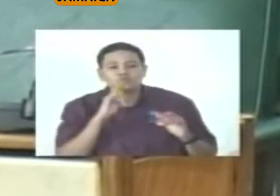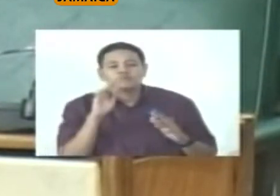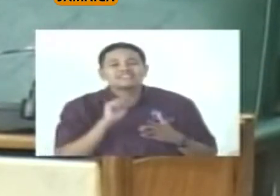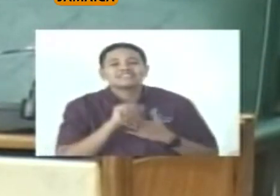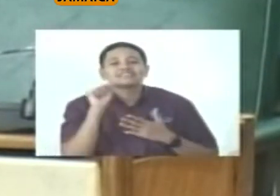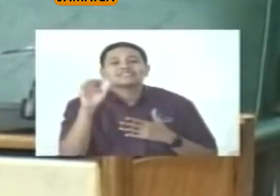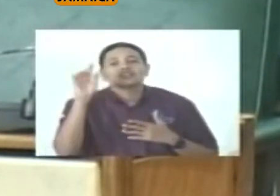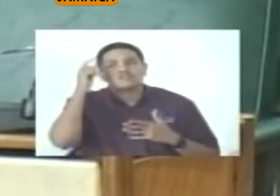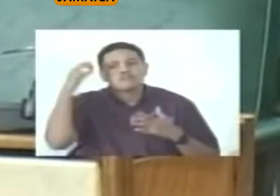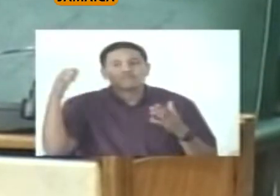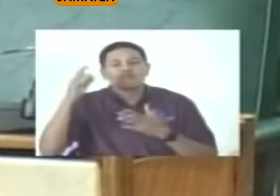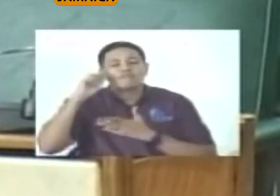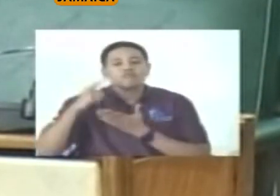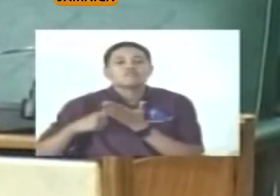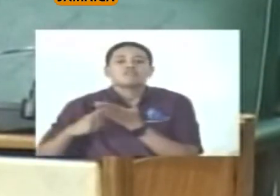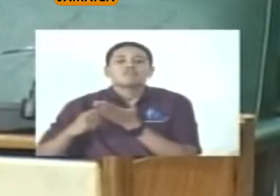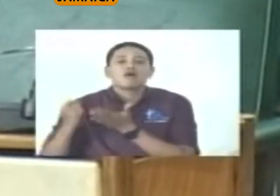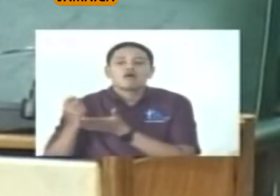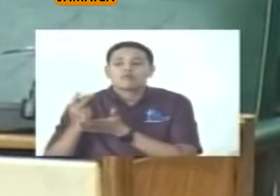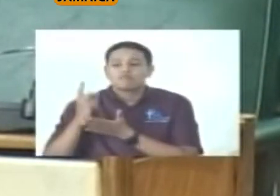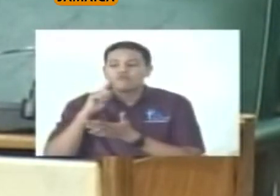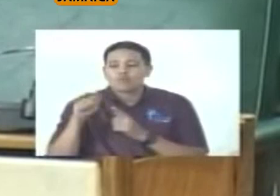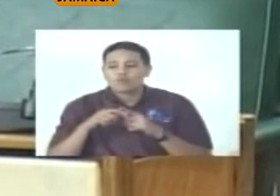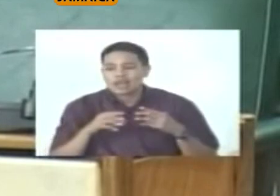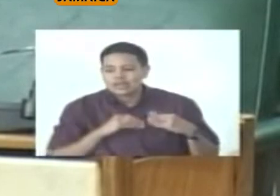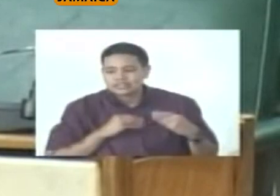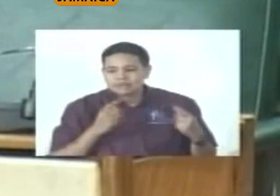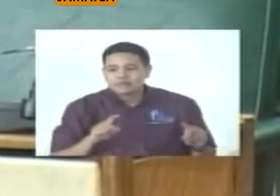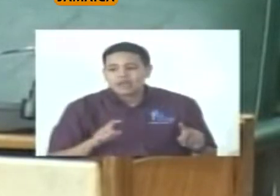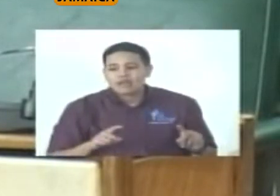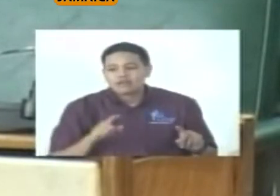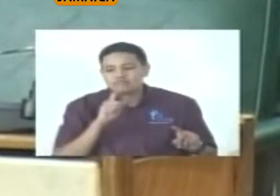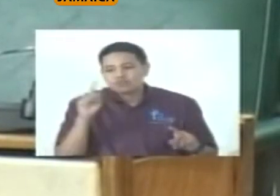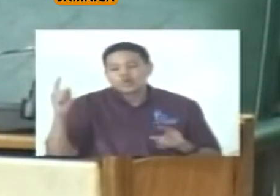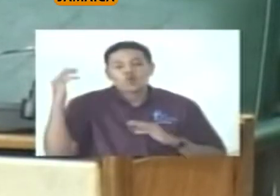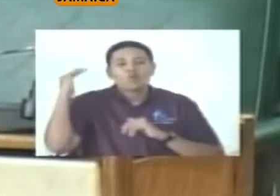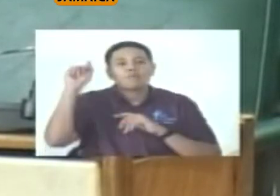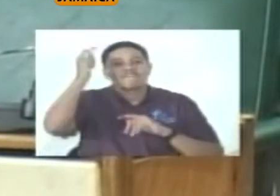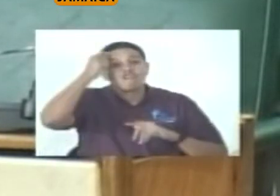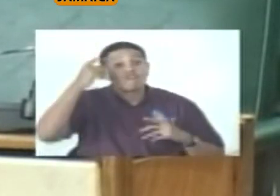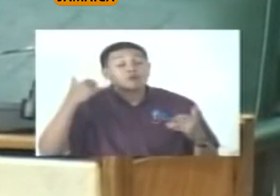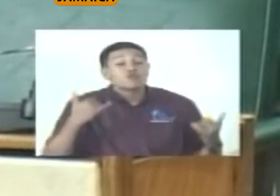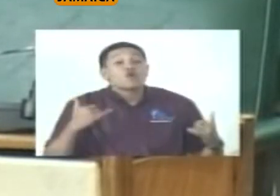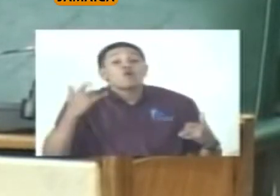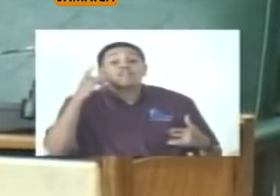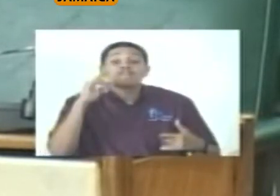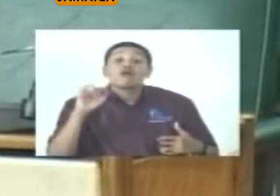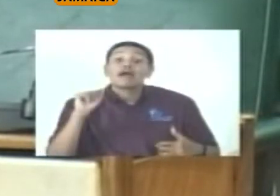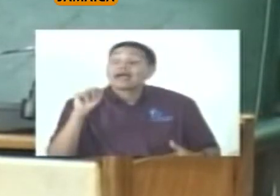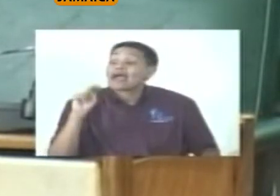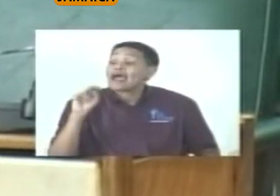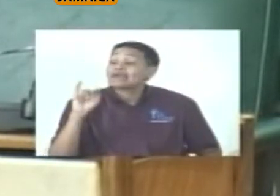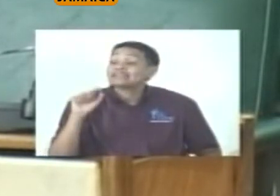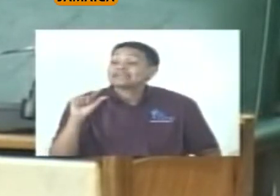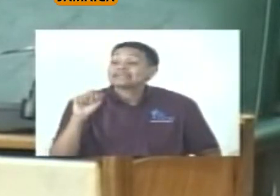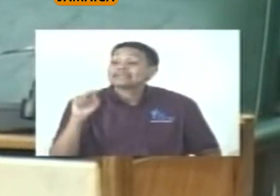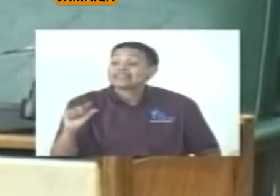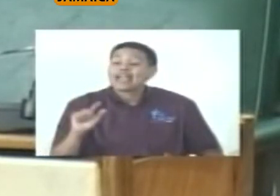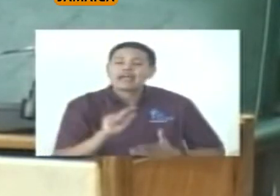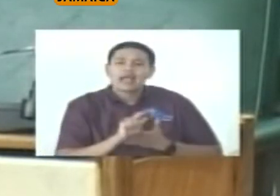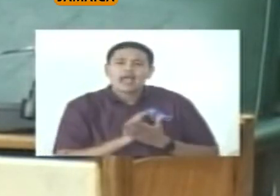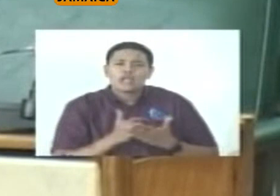the Cabinet for approval upon adoption. It is the hope of the government for the Anti-Gang Act,